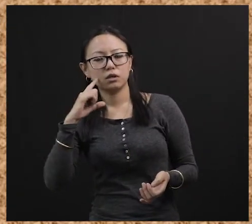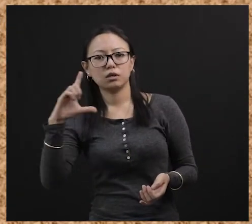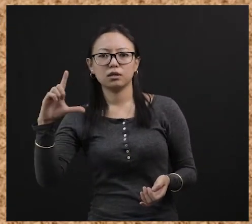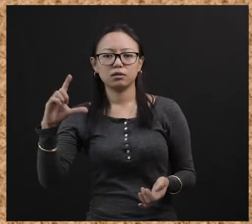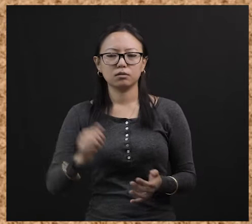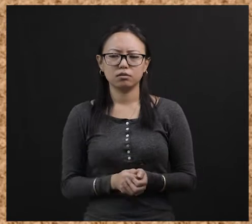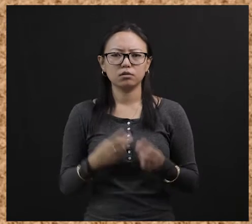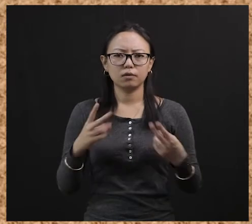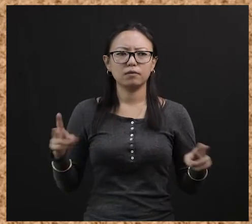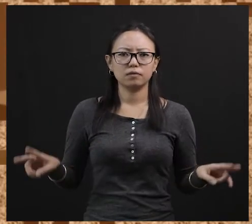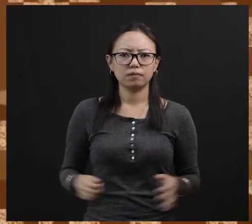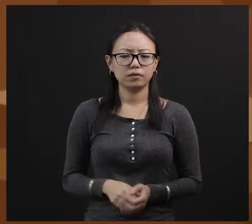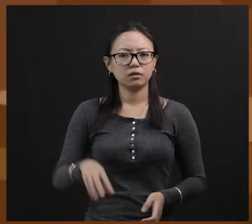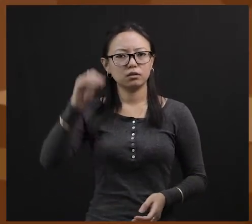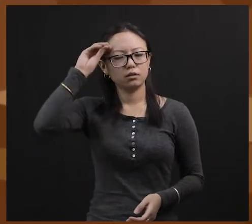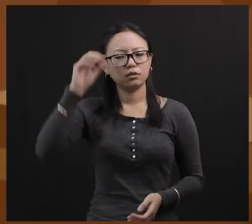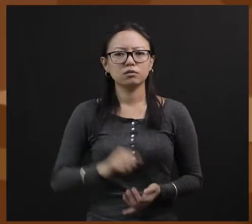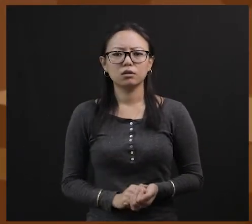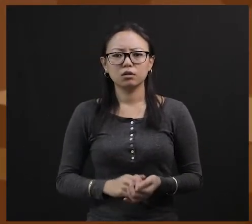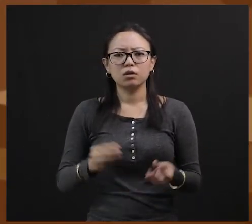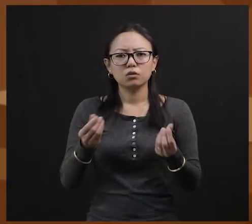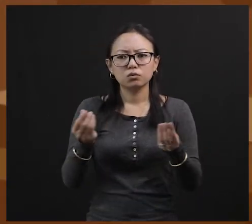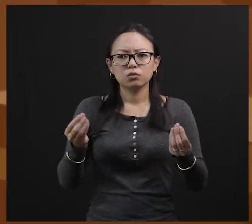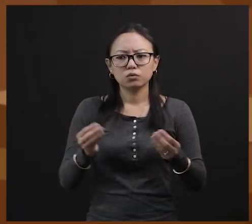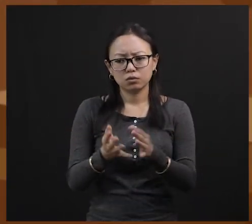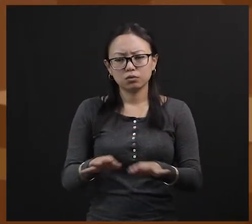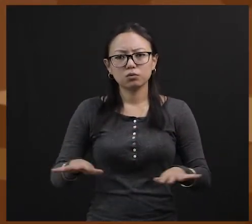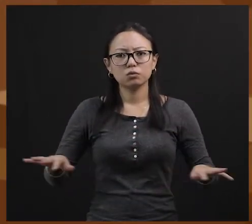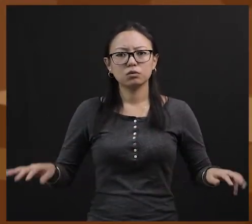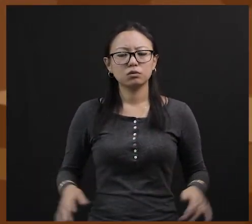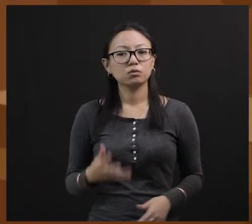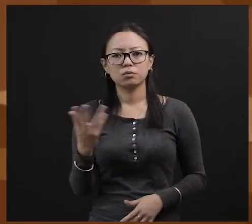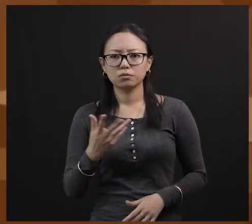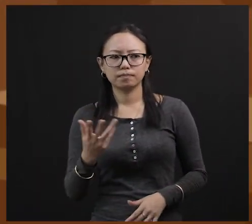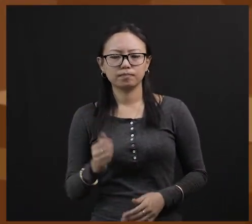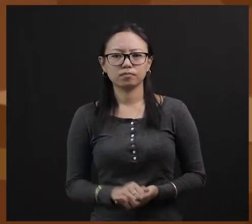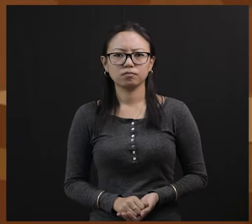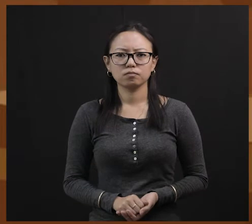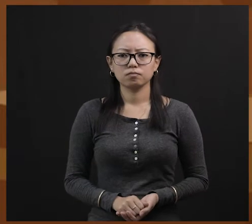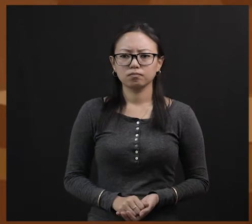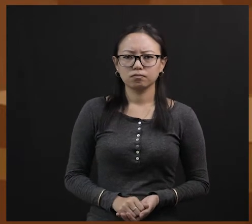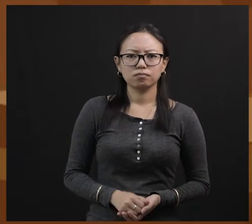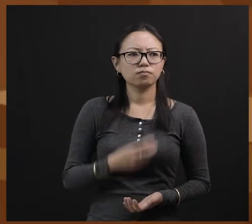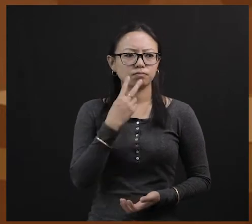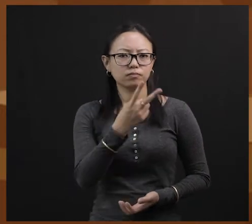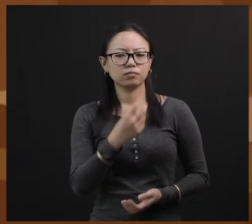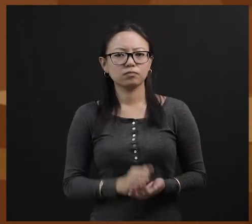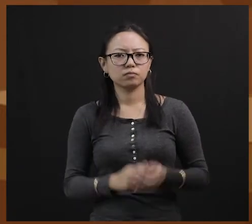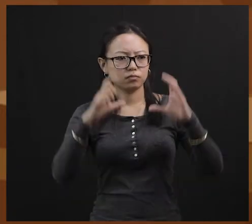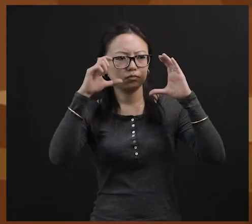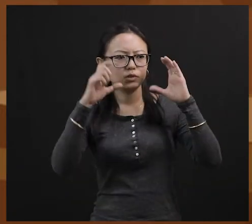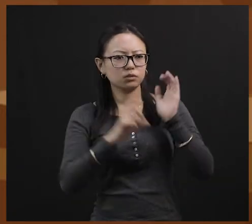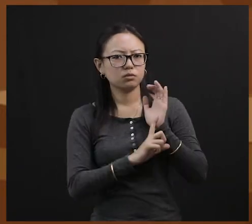soil. Now, what is this soil? Let us see. In the picture, you can see, as a little piece of land, right? See,